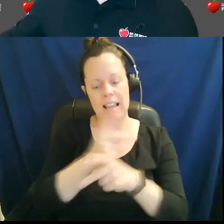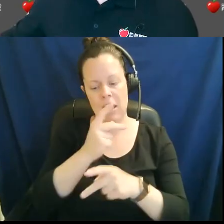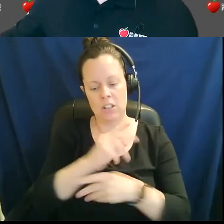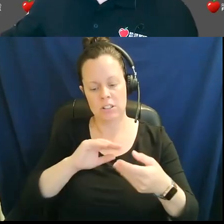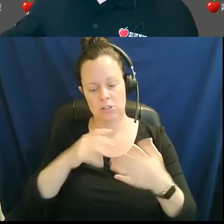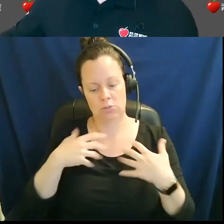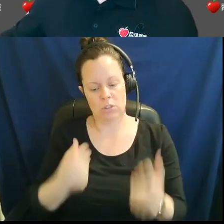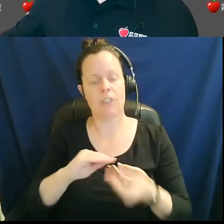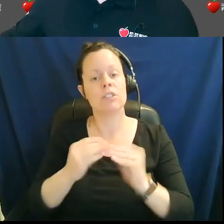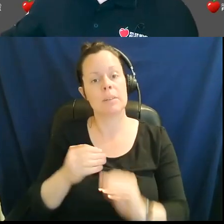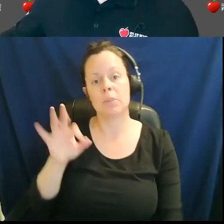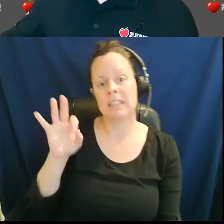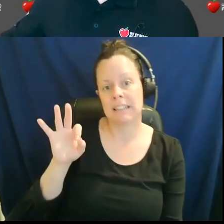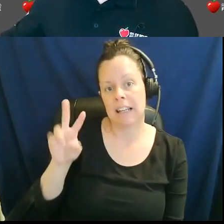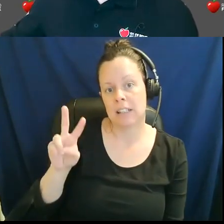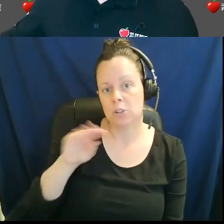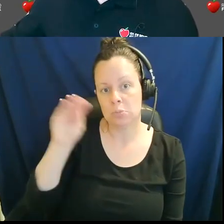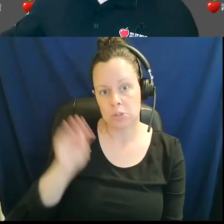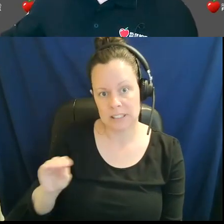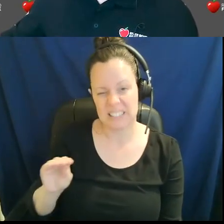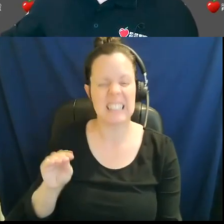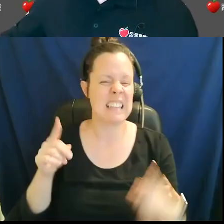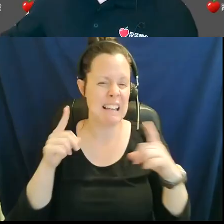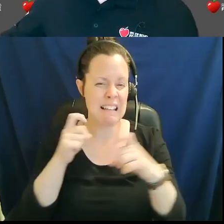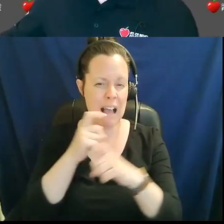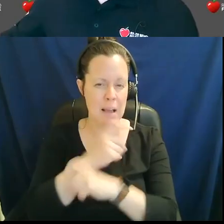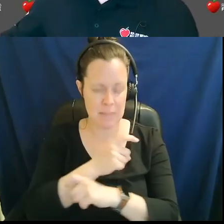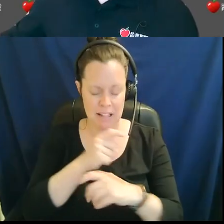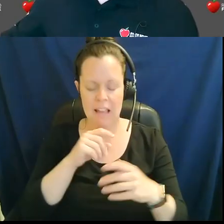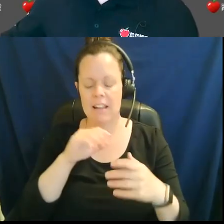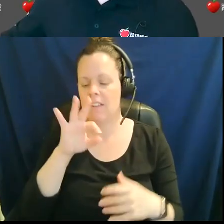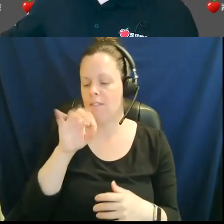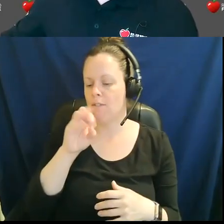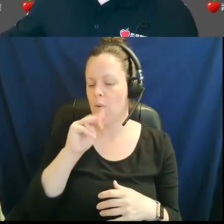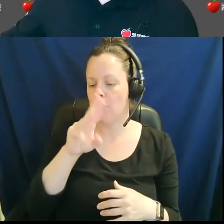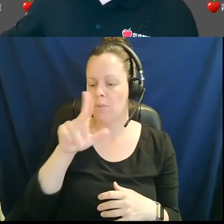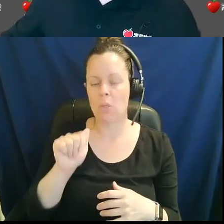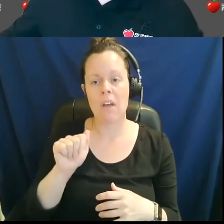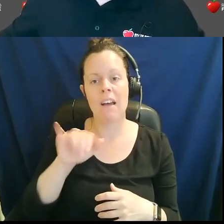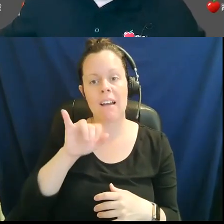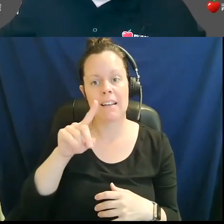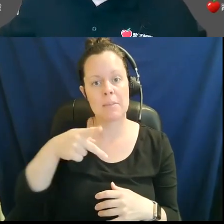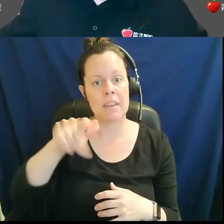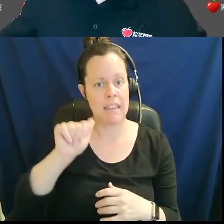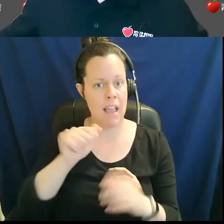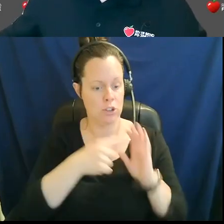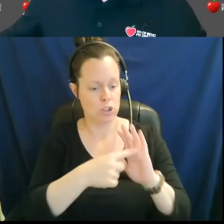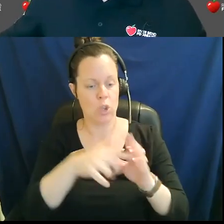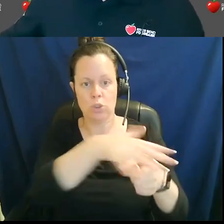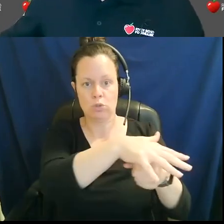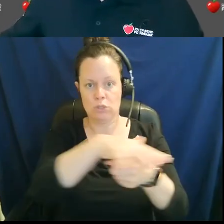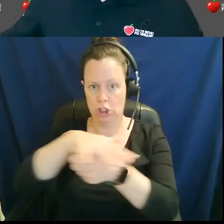92% through a complicated formula. IDPH also breaks it down by region. So this